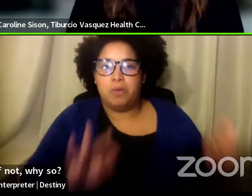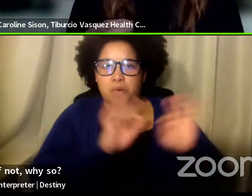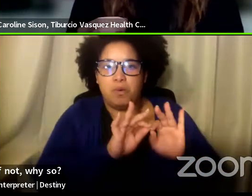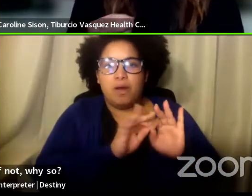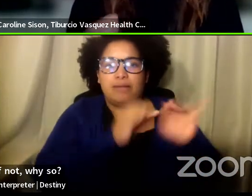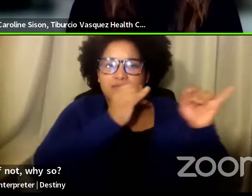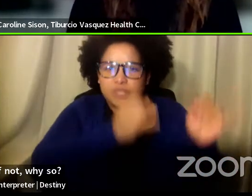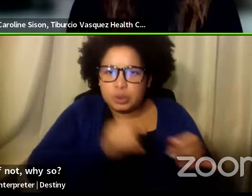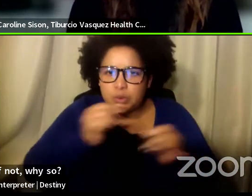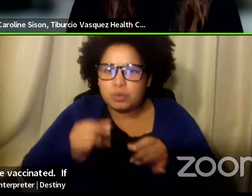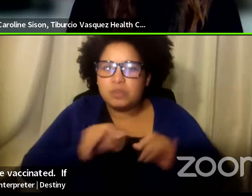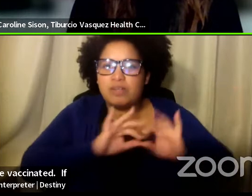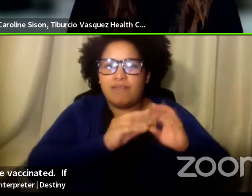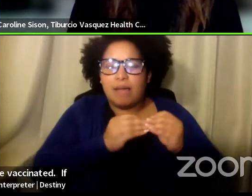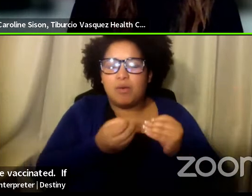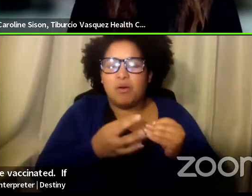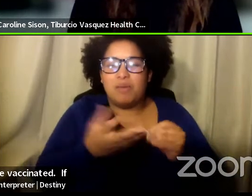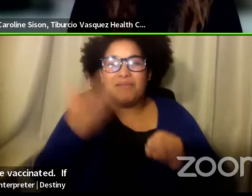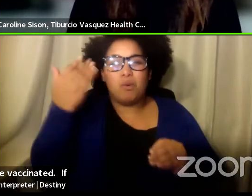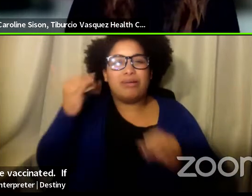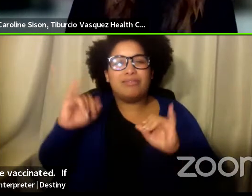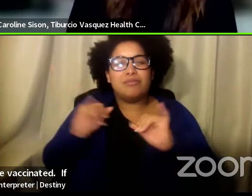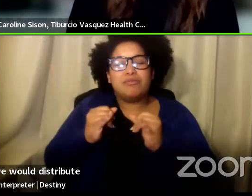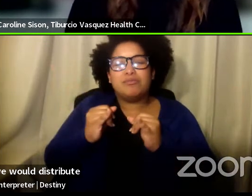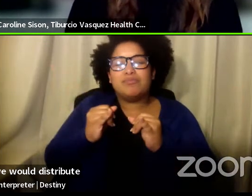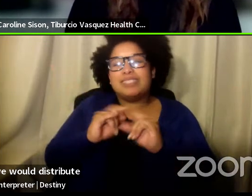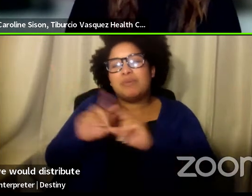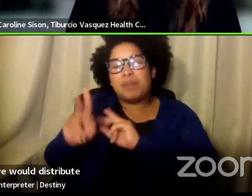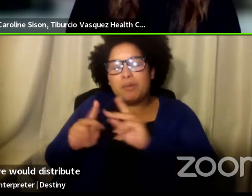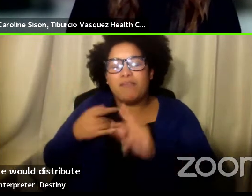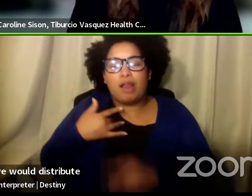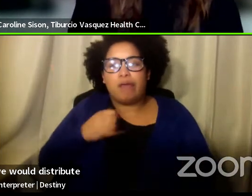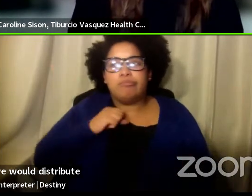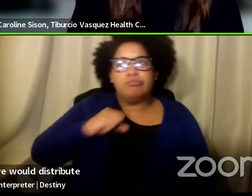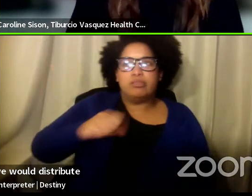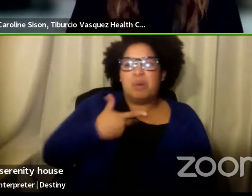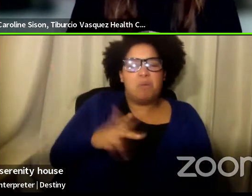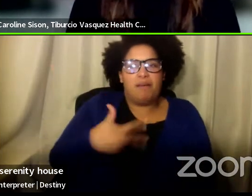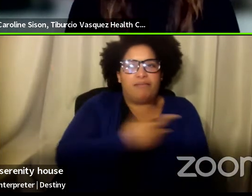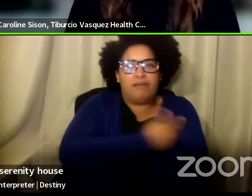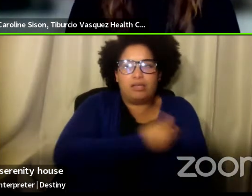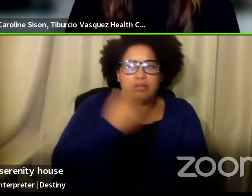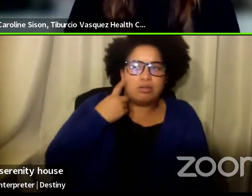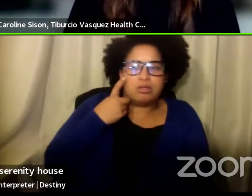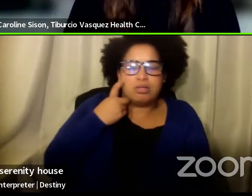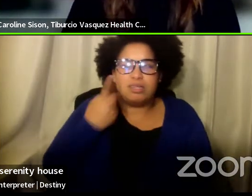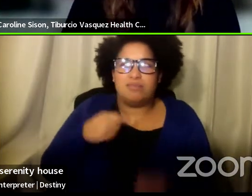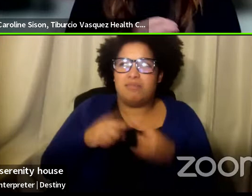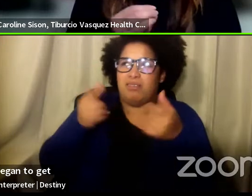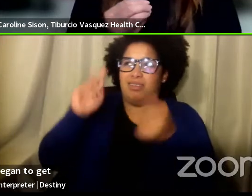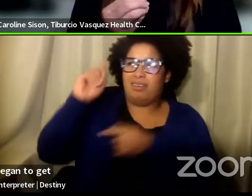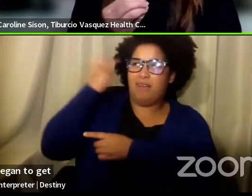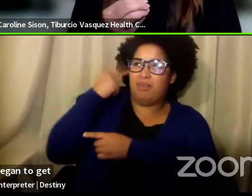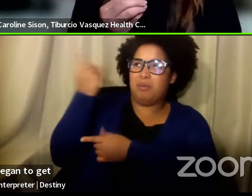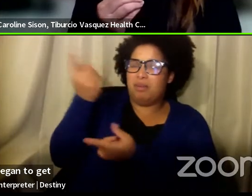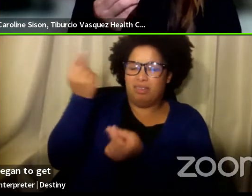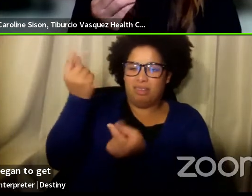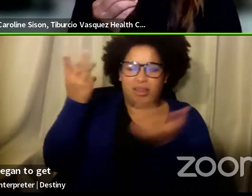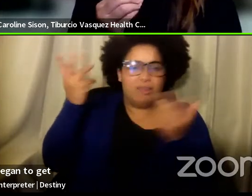who were resistant to the vaccine. And skeptical about the government, and skeptical